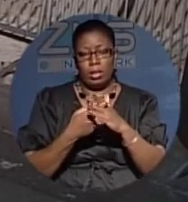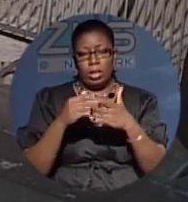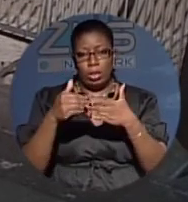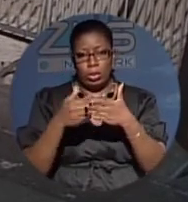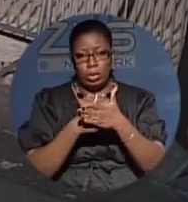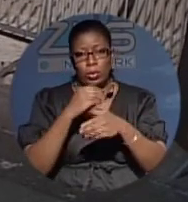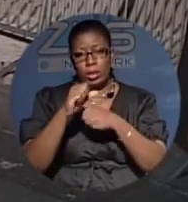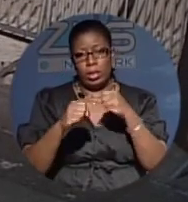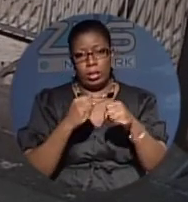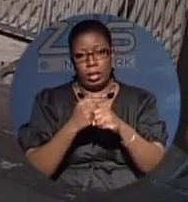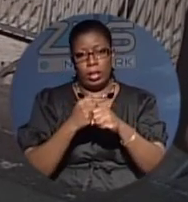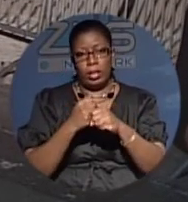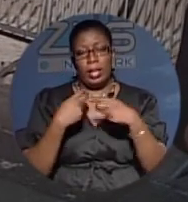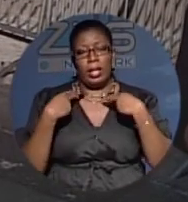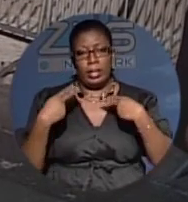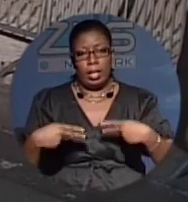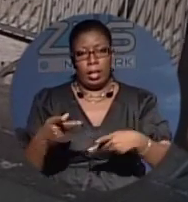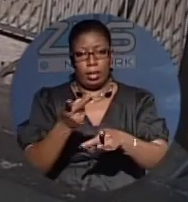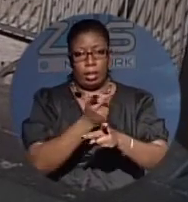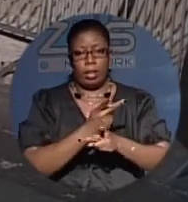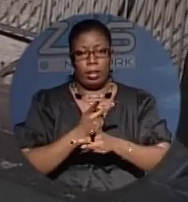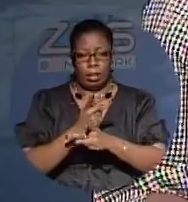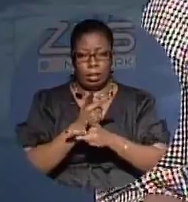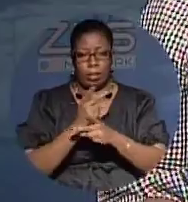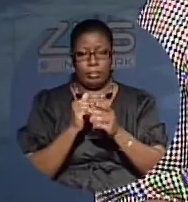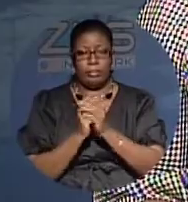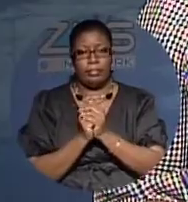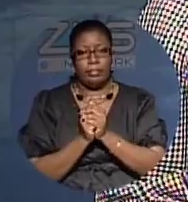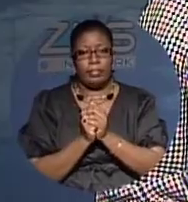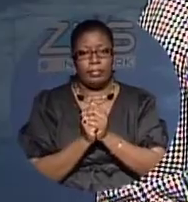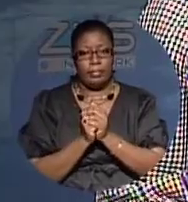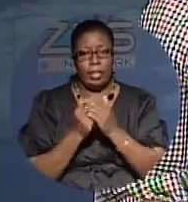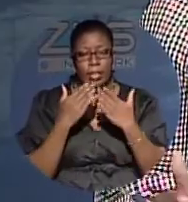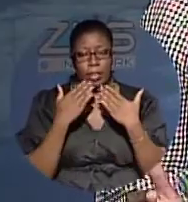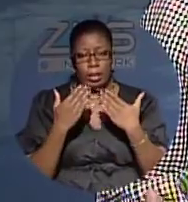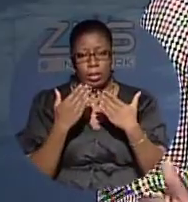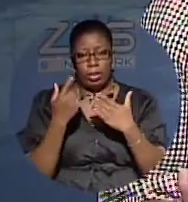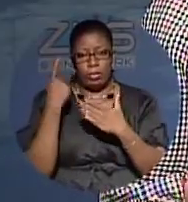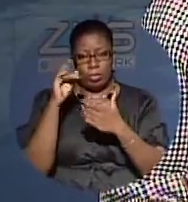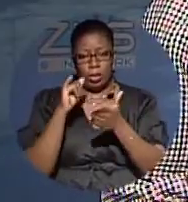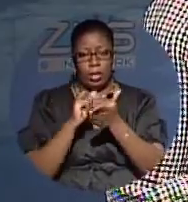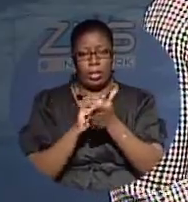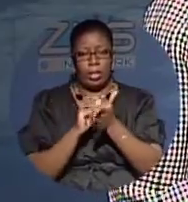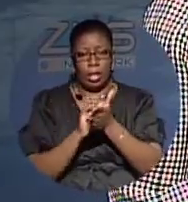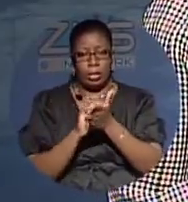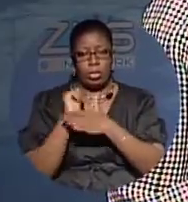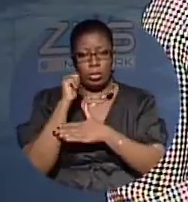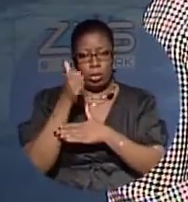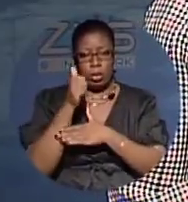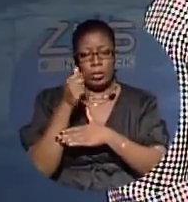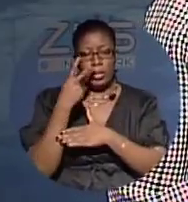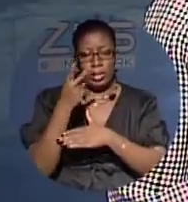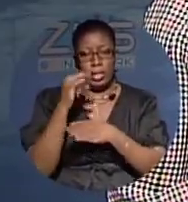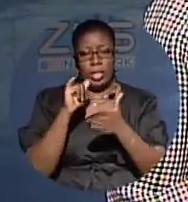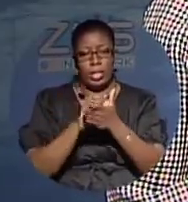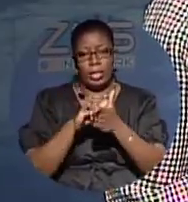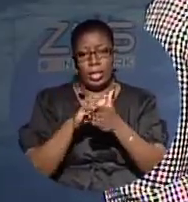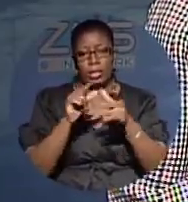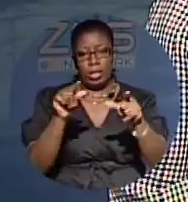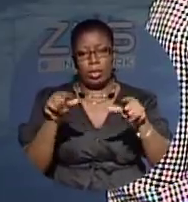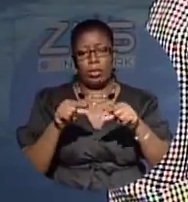in healthcare in the Bahamas. Back to you, Shanique. Cyan, thank you very much. Of course, our cameras will be there tomorrow for the groundbreaking